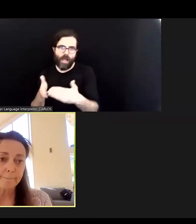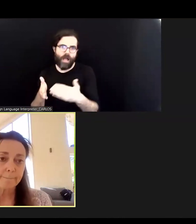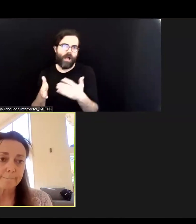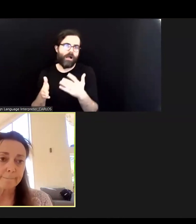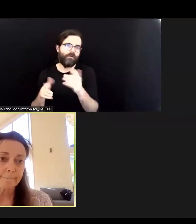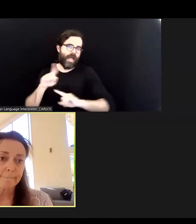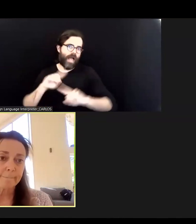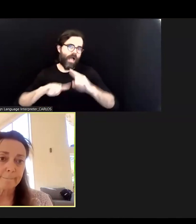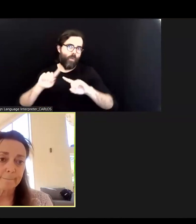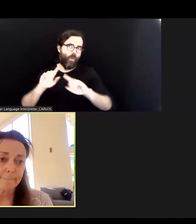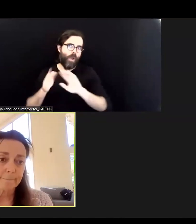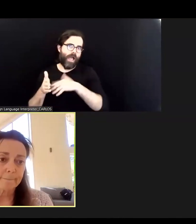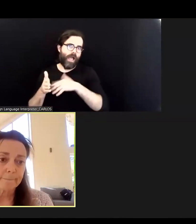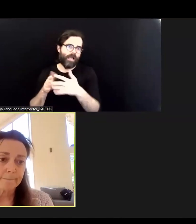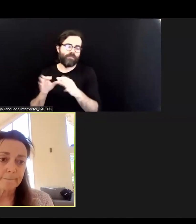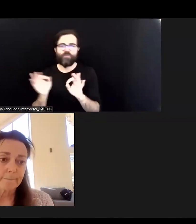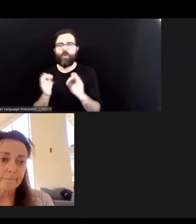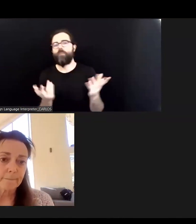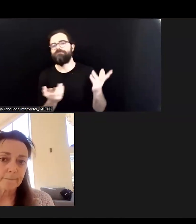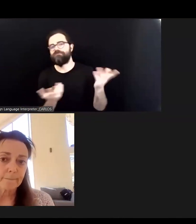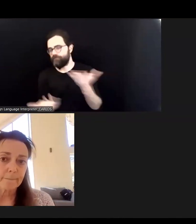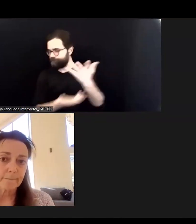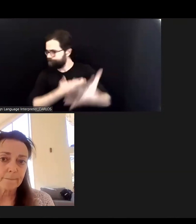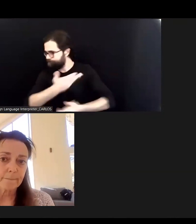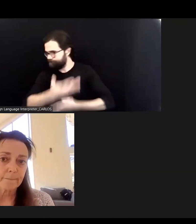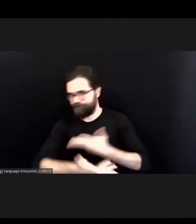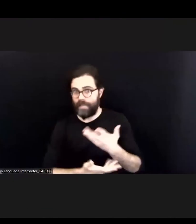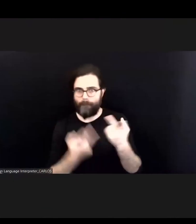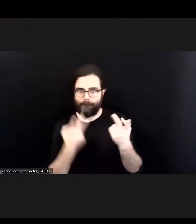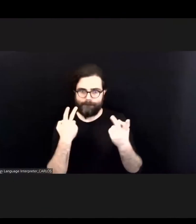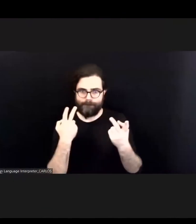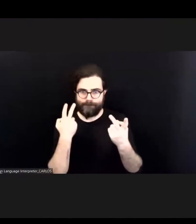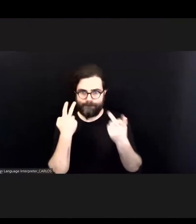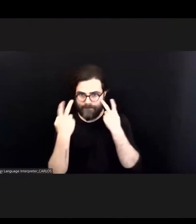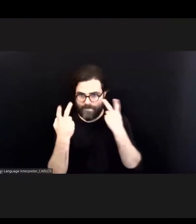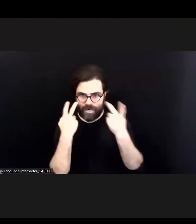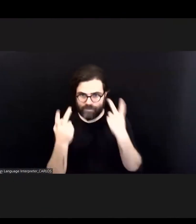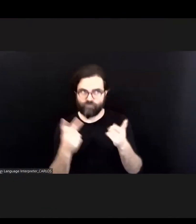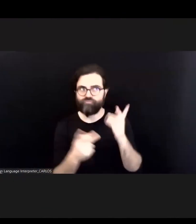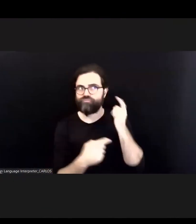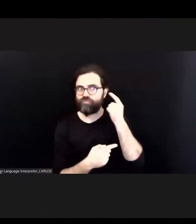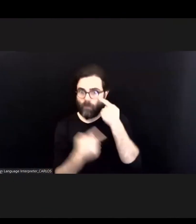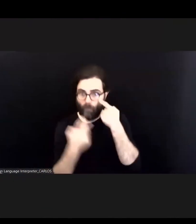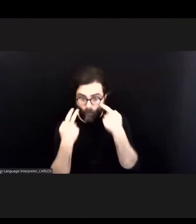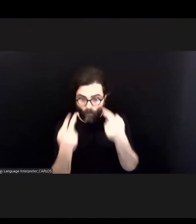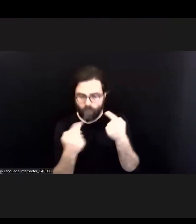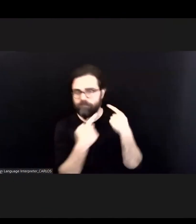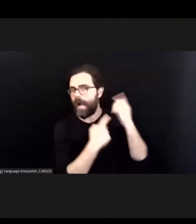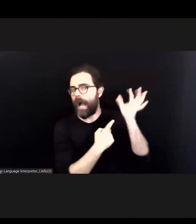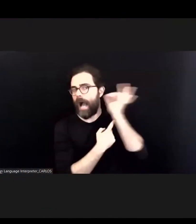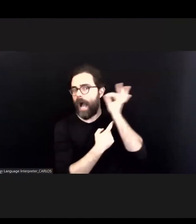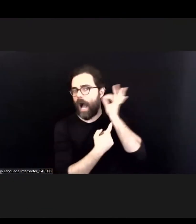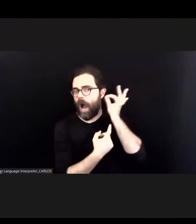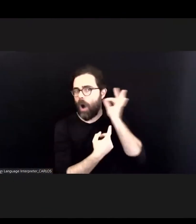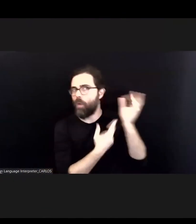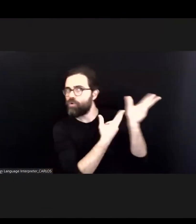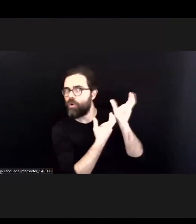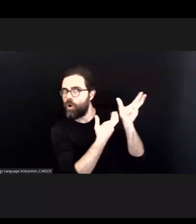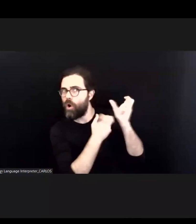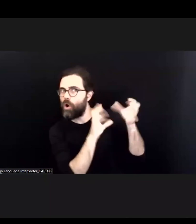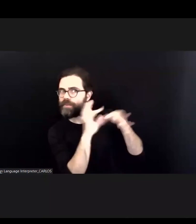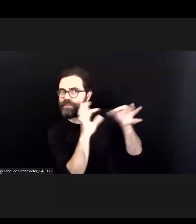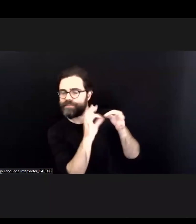long answer. But in reality, it has to do with maximizing the foreseeable use, so that if you are providing, for example, video,